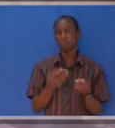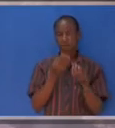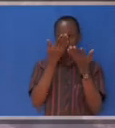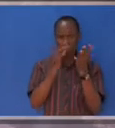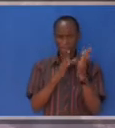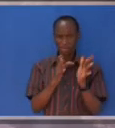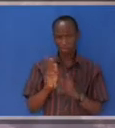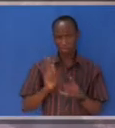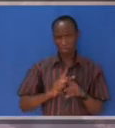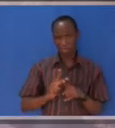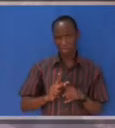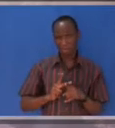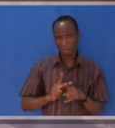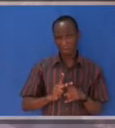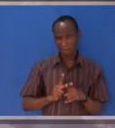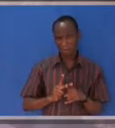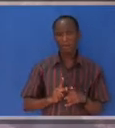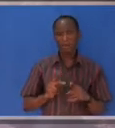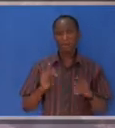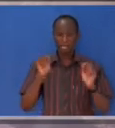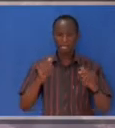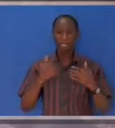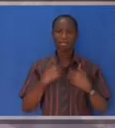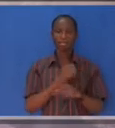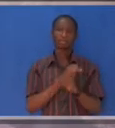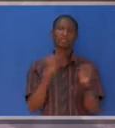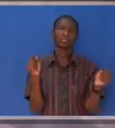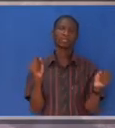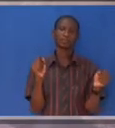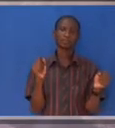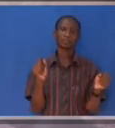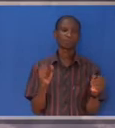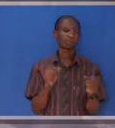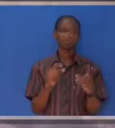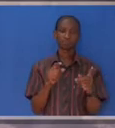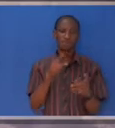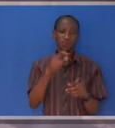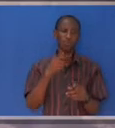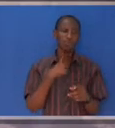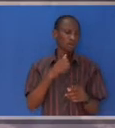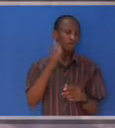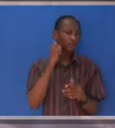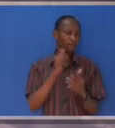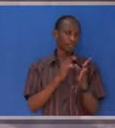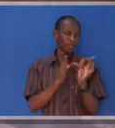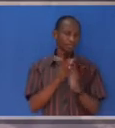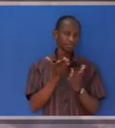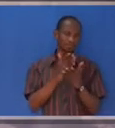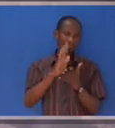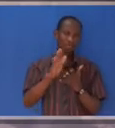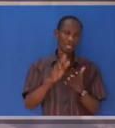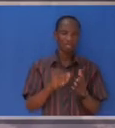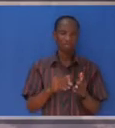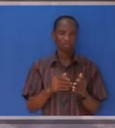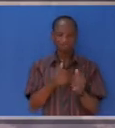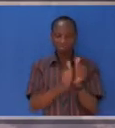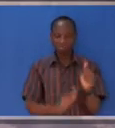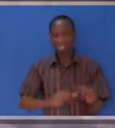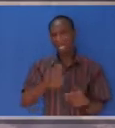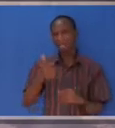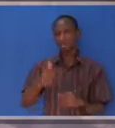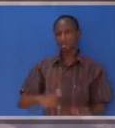now we are. Ebe ye mkwa jie di amao. Se wa nji Jesus e ni. Na u kwe di sumfufro biye